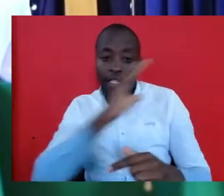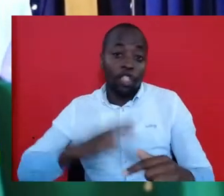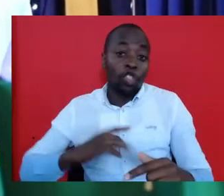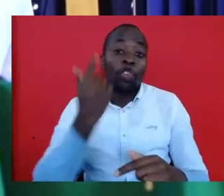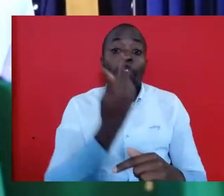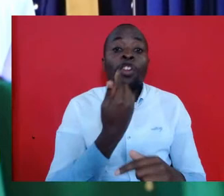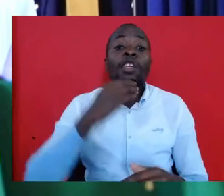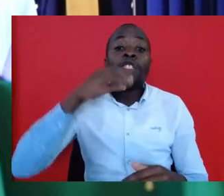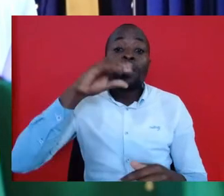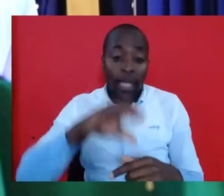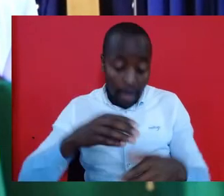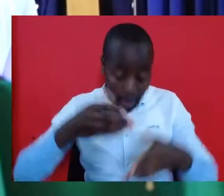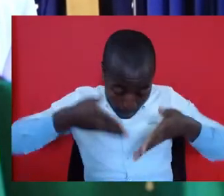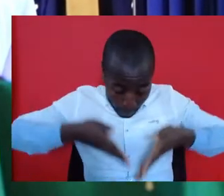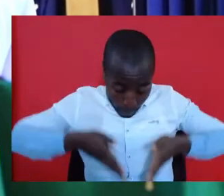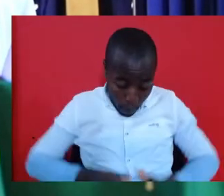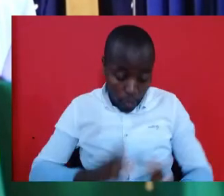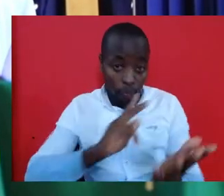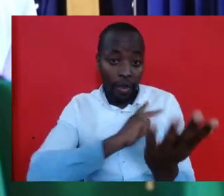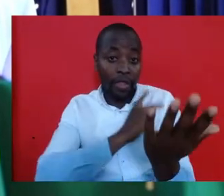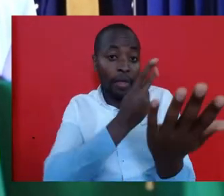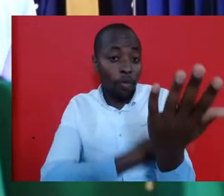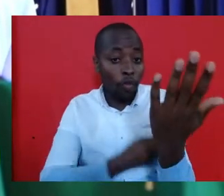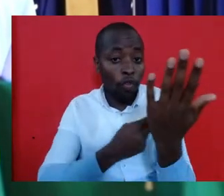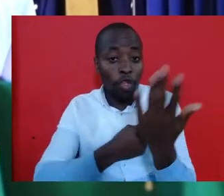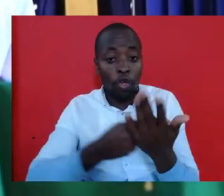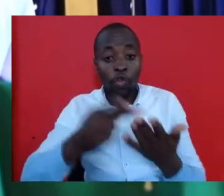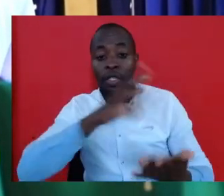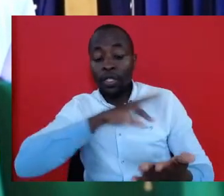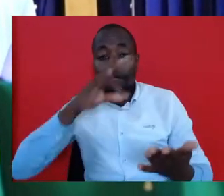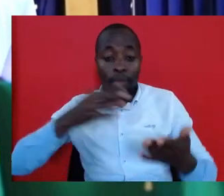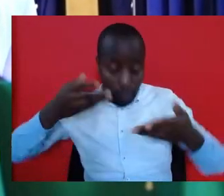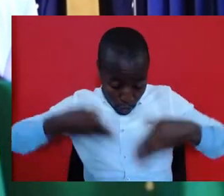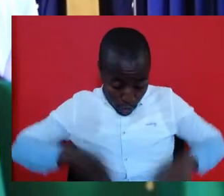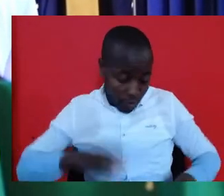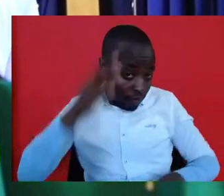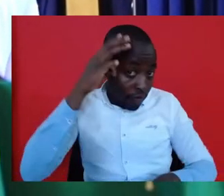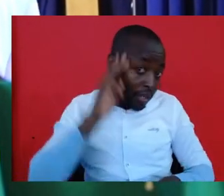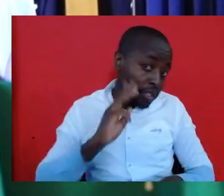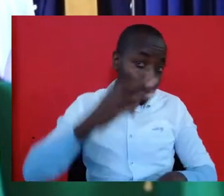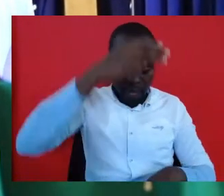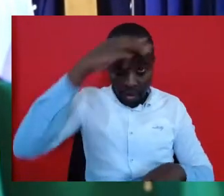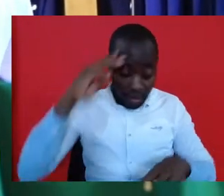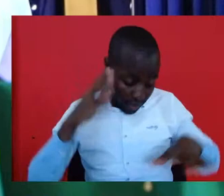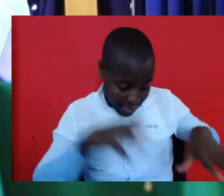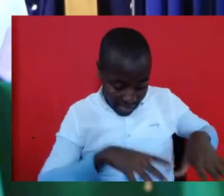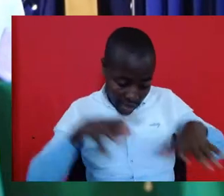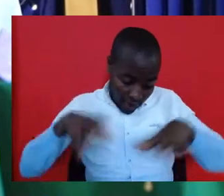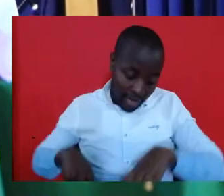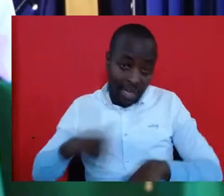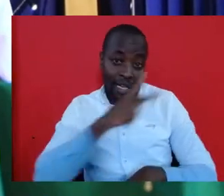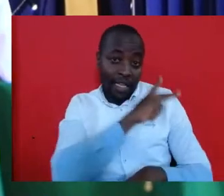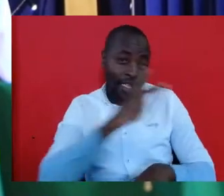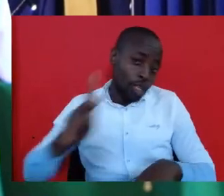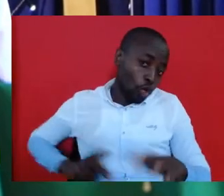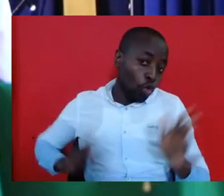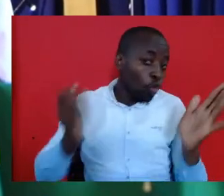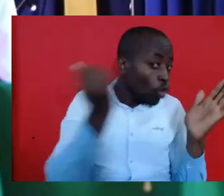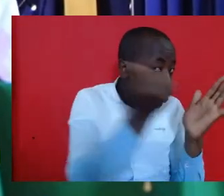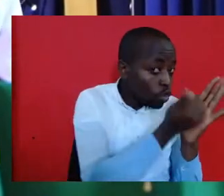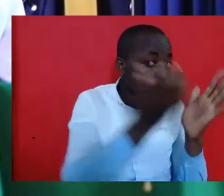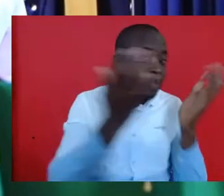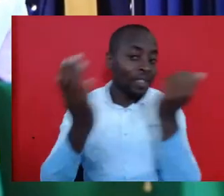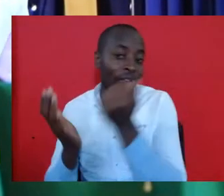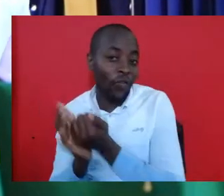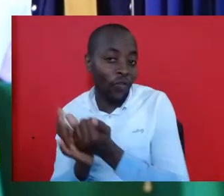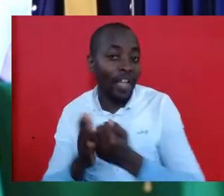Lord, who was conceived by the Holy Spirit, born of the Virgin Mary. He suffered death, was crucified,